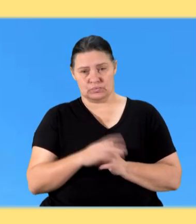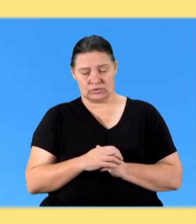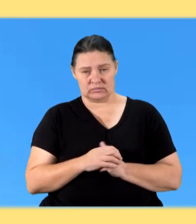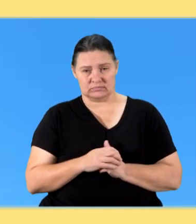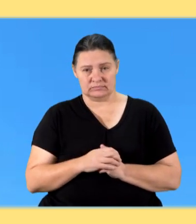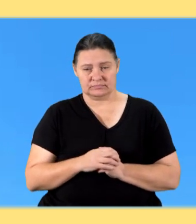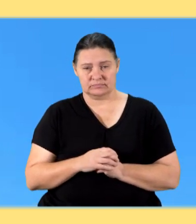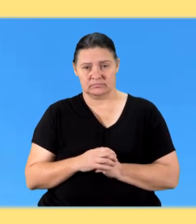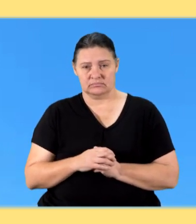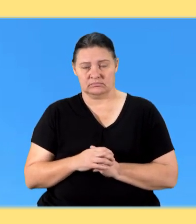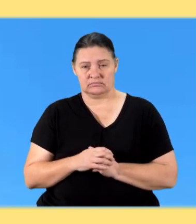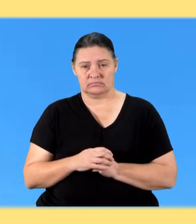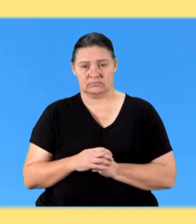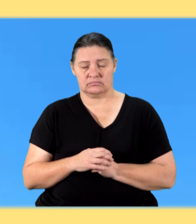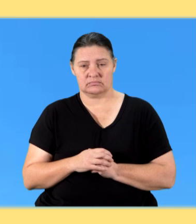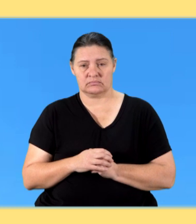312.